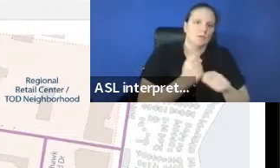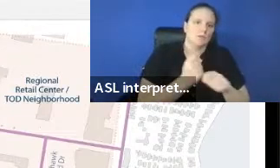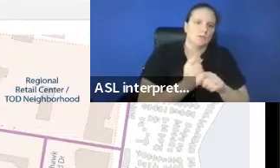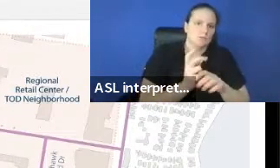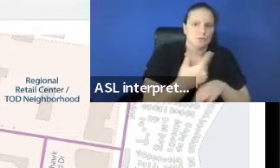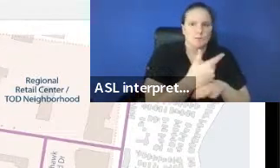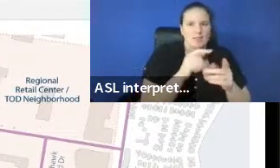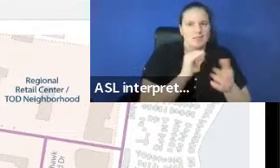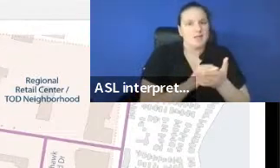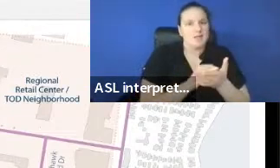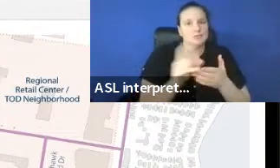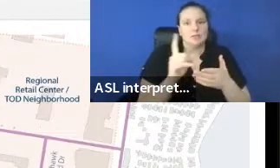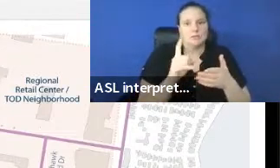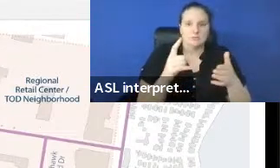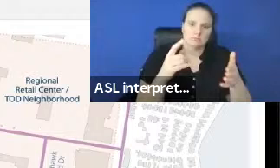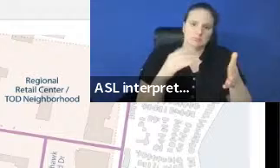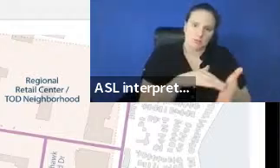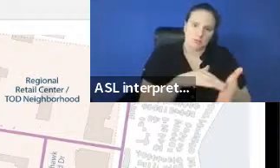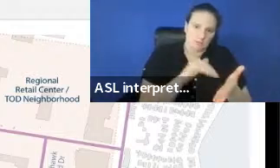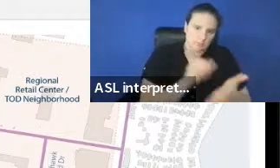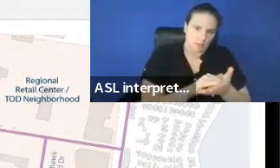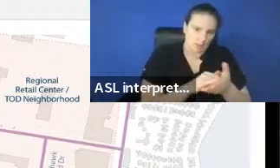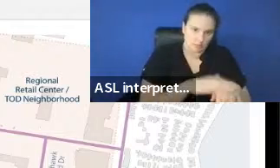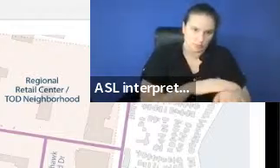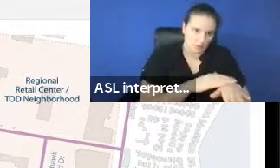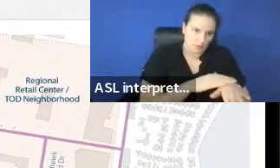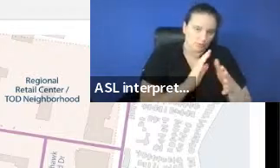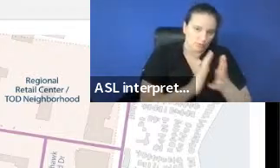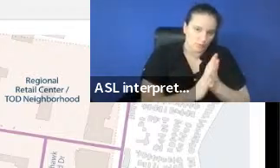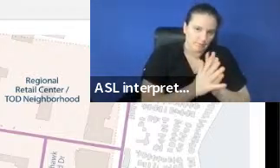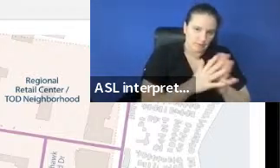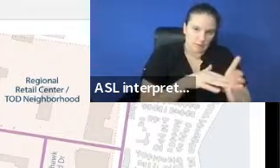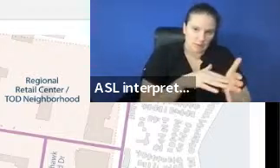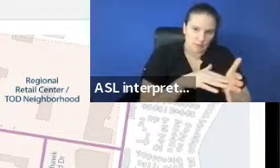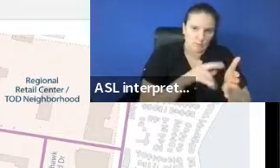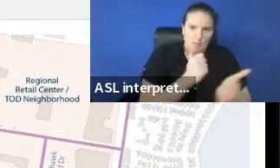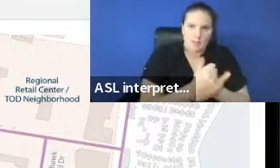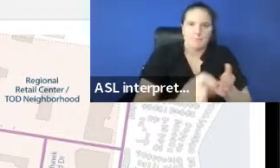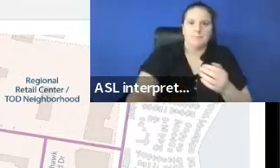where your traffic studies are going to answer.